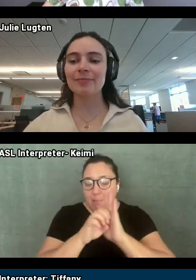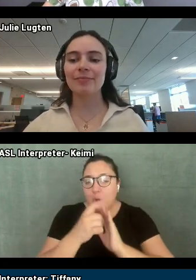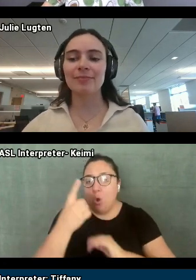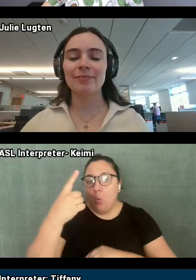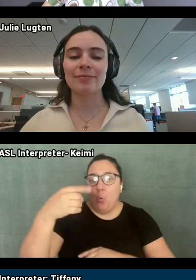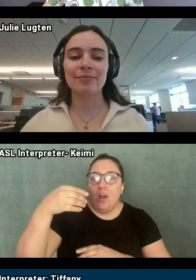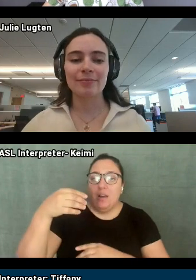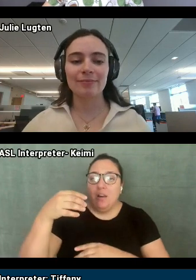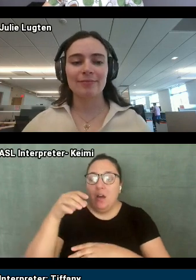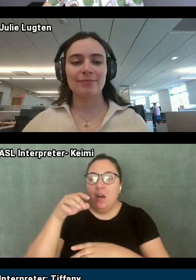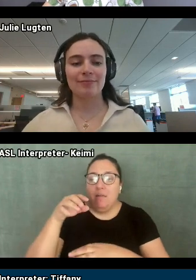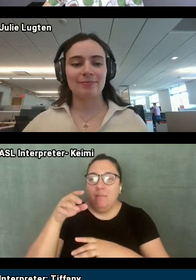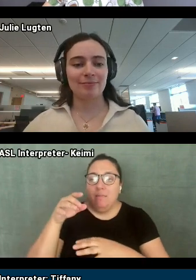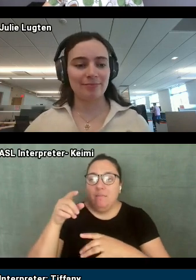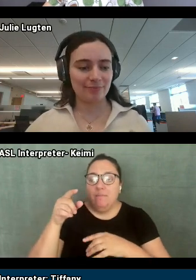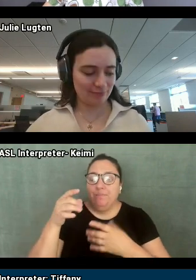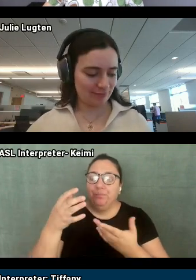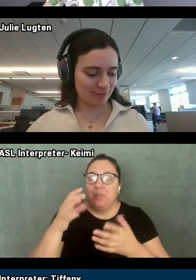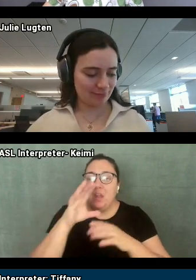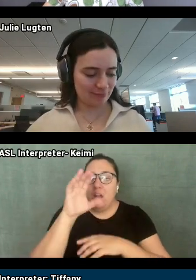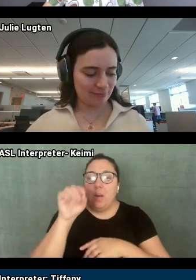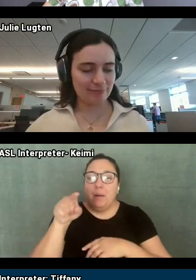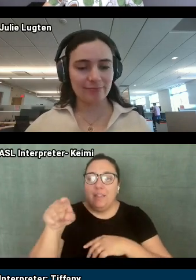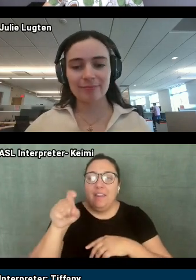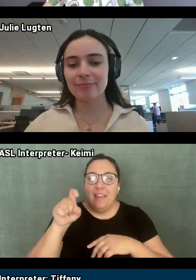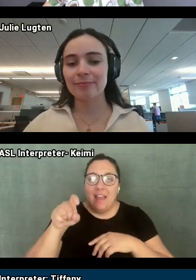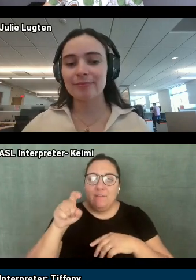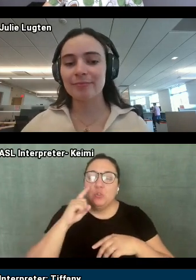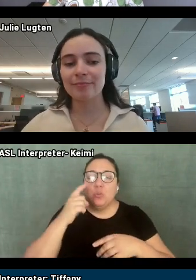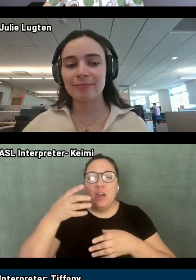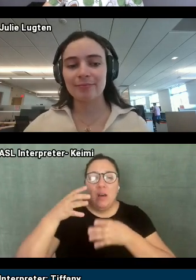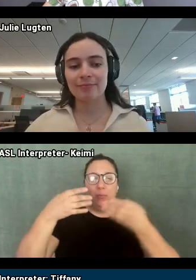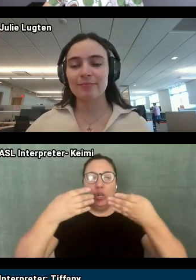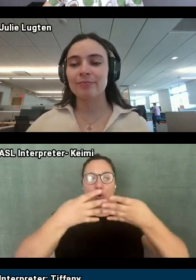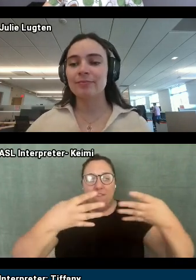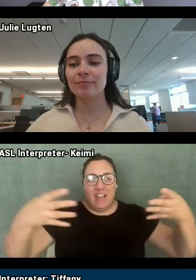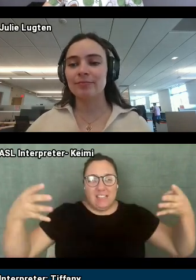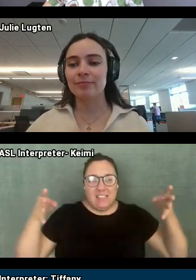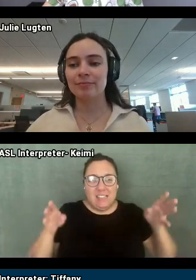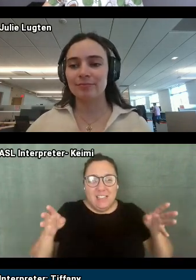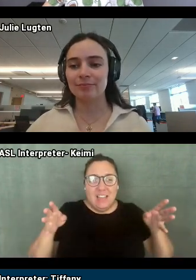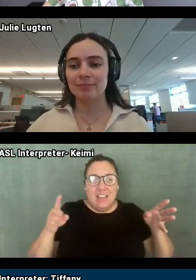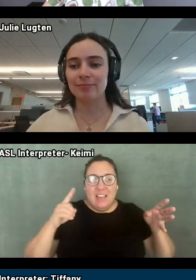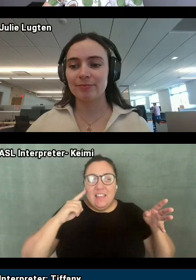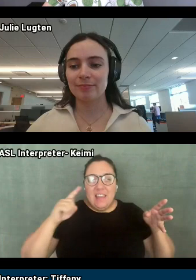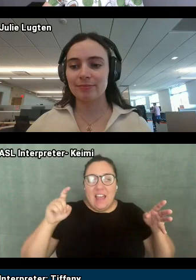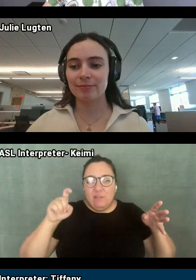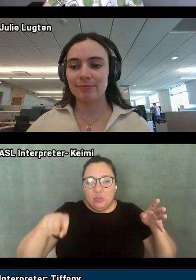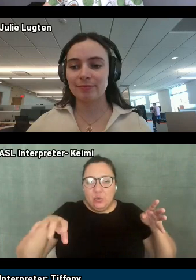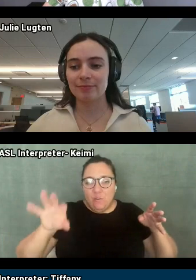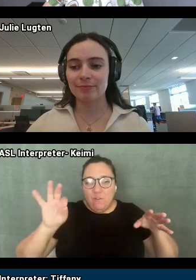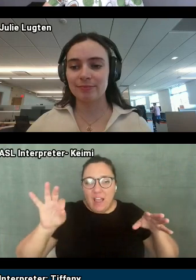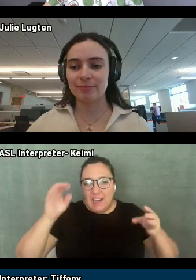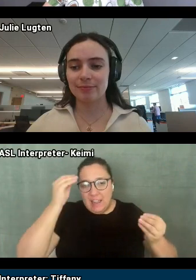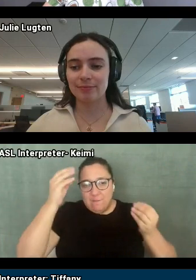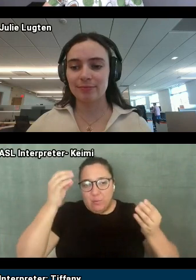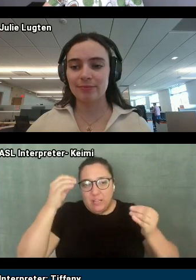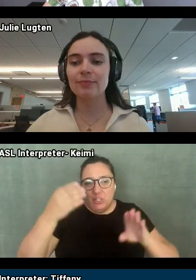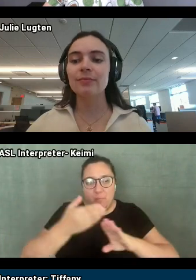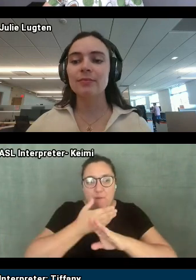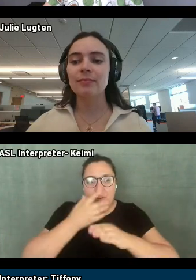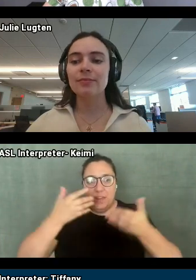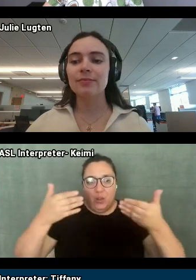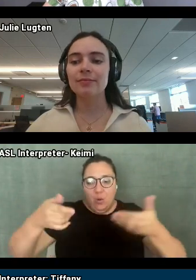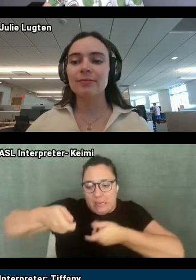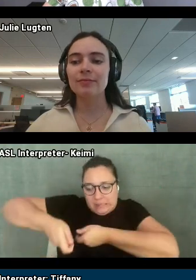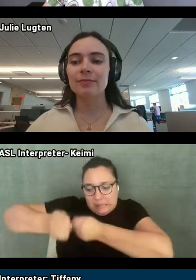locate underground infrastructure before they dig fence post holes. So they wanted one property for each type of locate because that's how